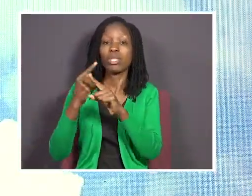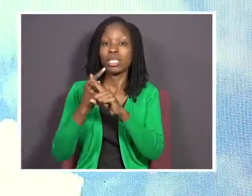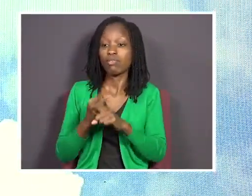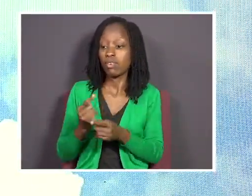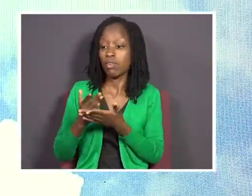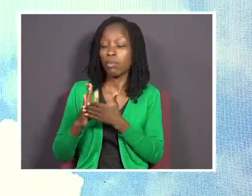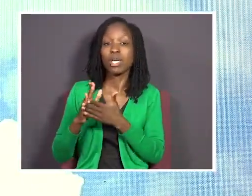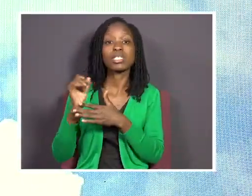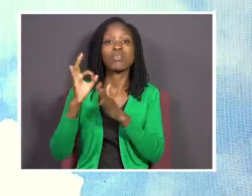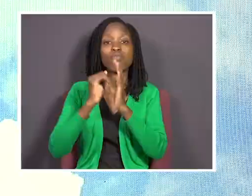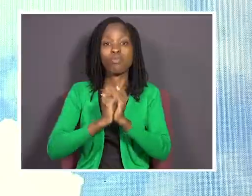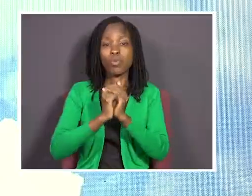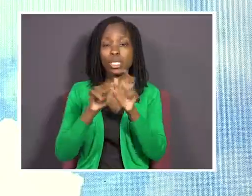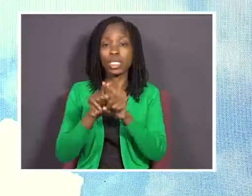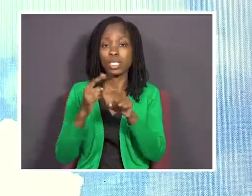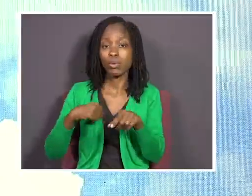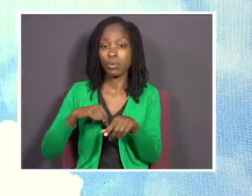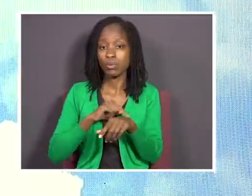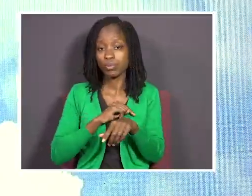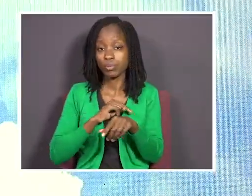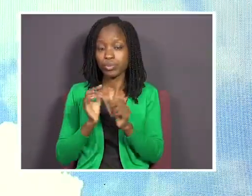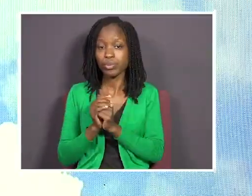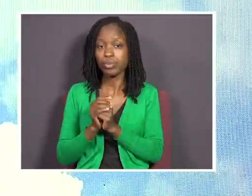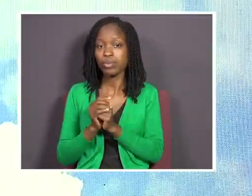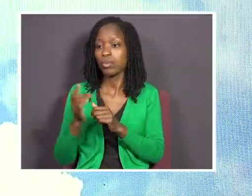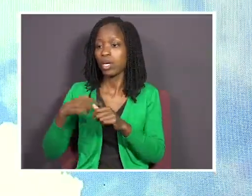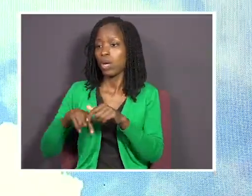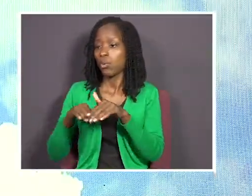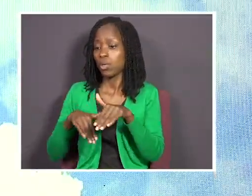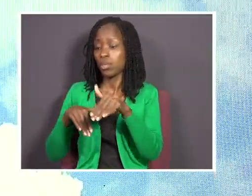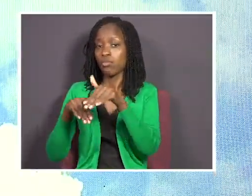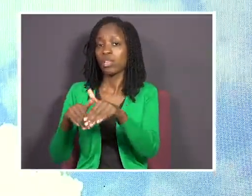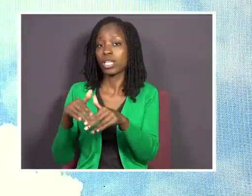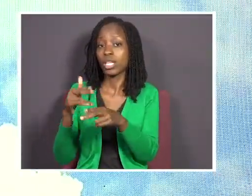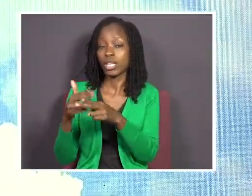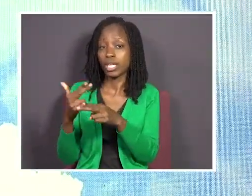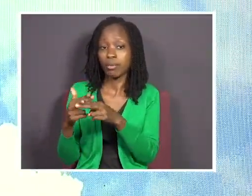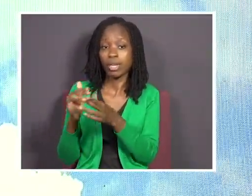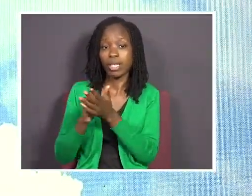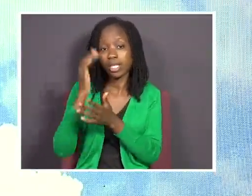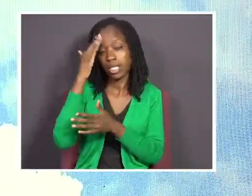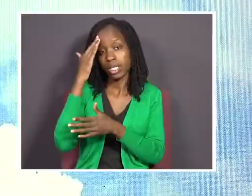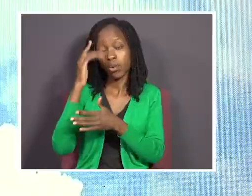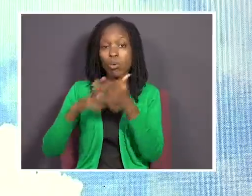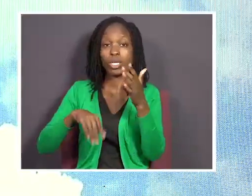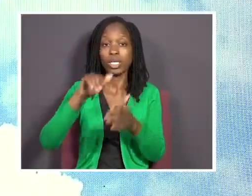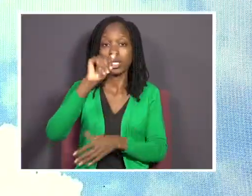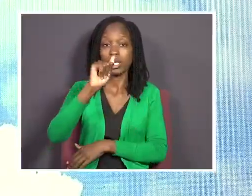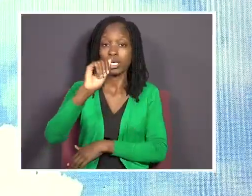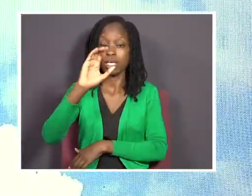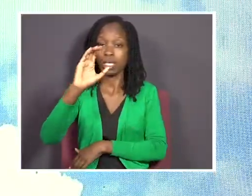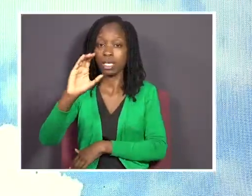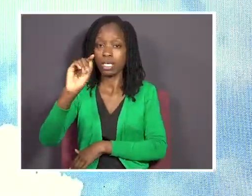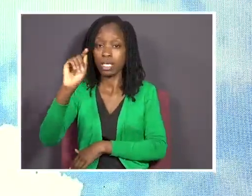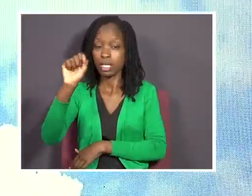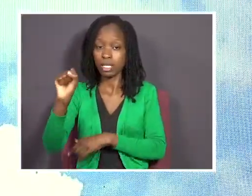prayer. We will follow an acronym that is popularly known as ACTS. A